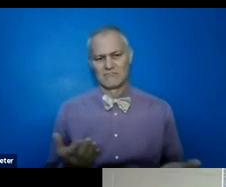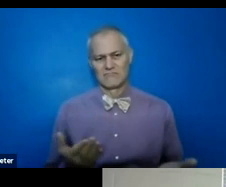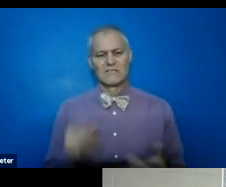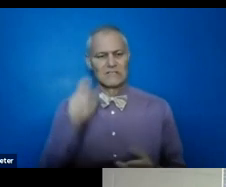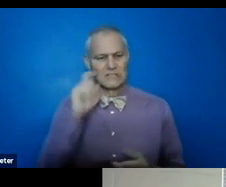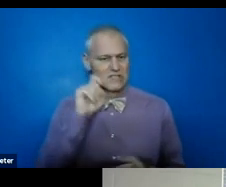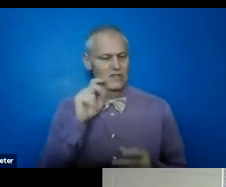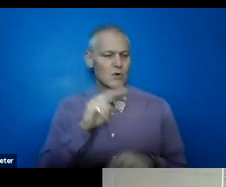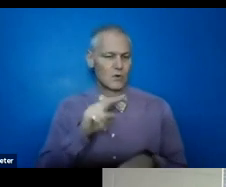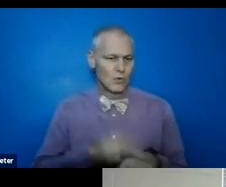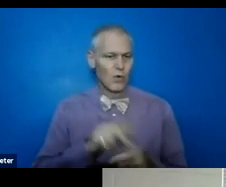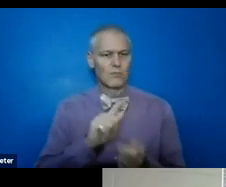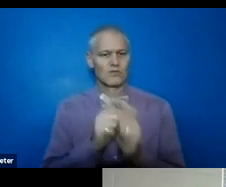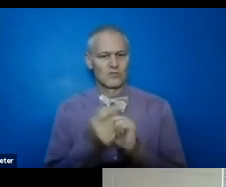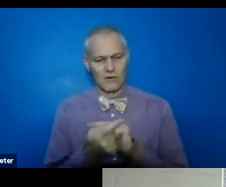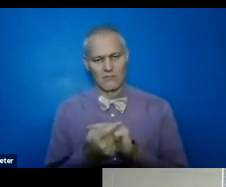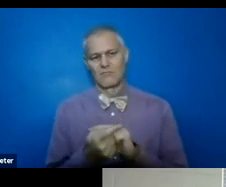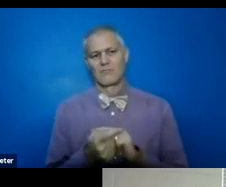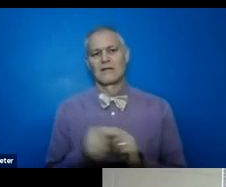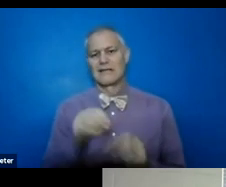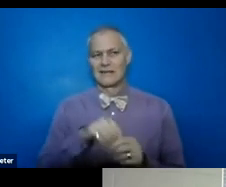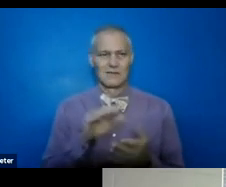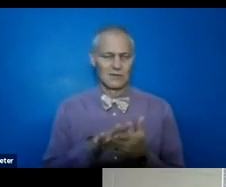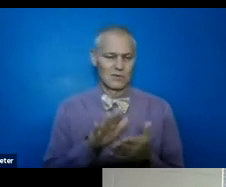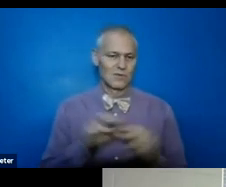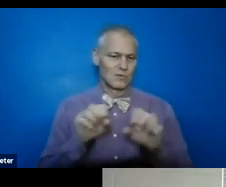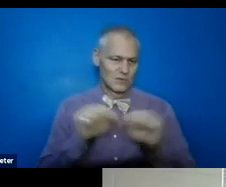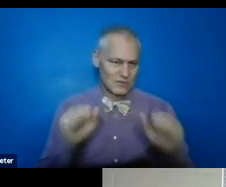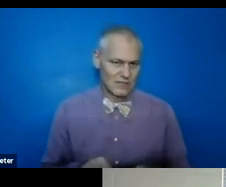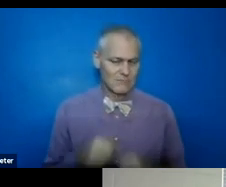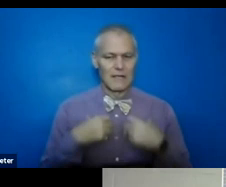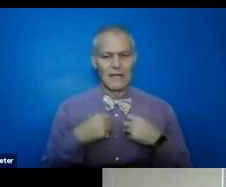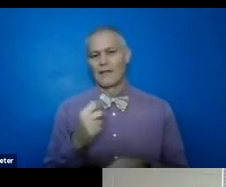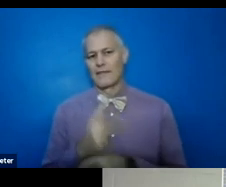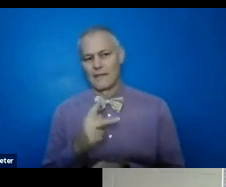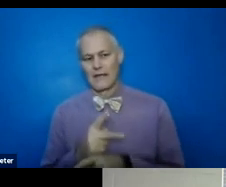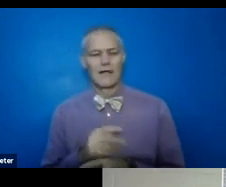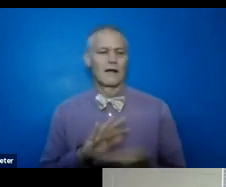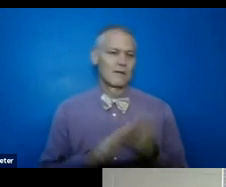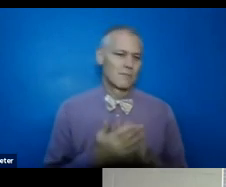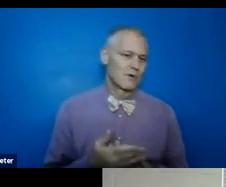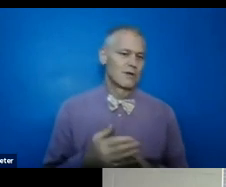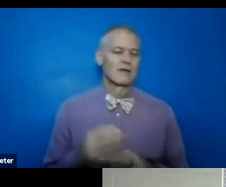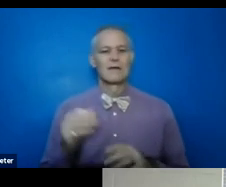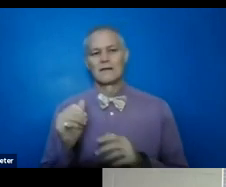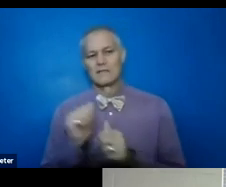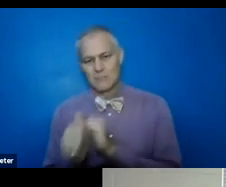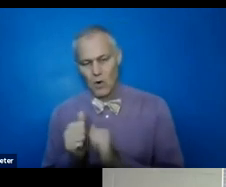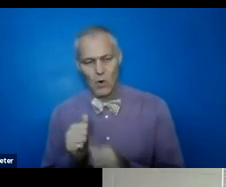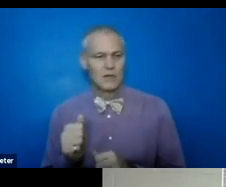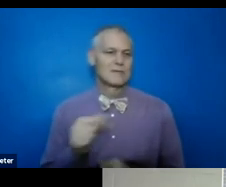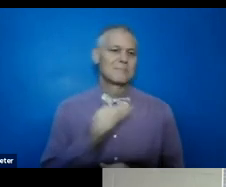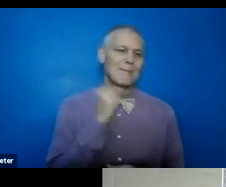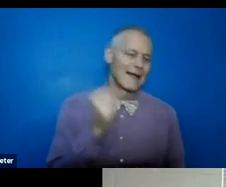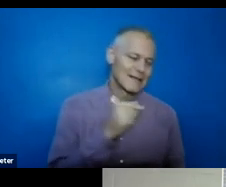norm transformative messages would be in a school setting, in a healthcare setting, in a community setting, with sports coaches, with pastors, with, you